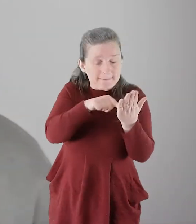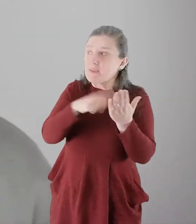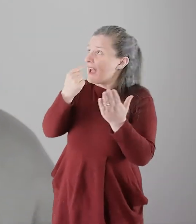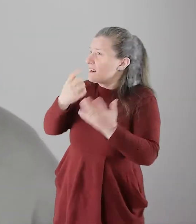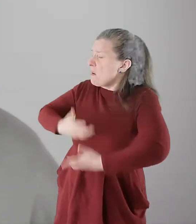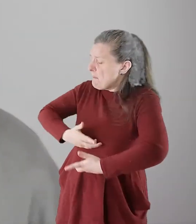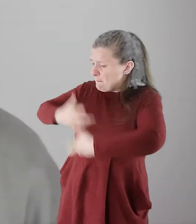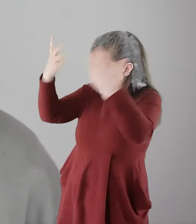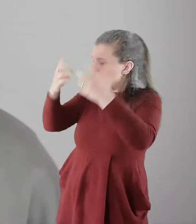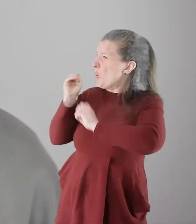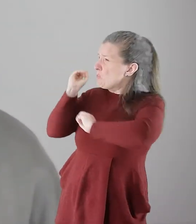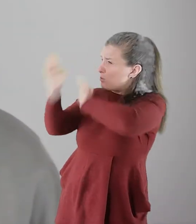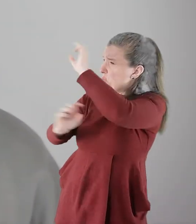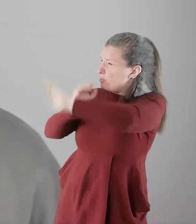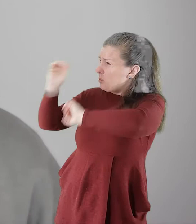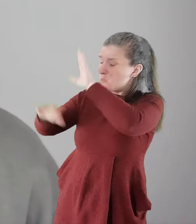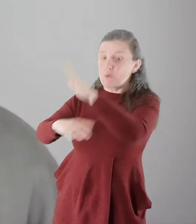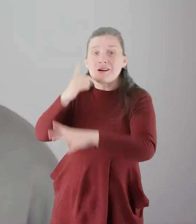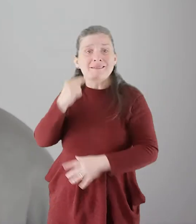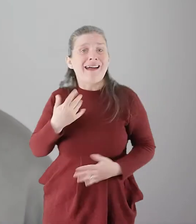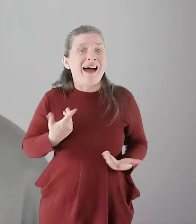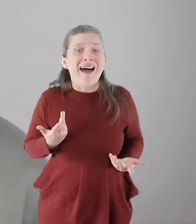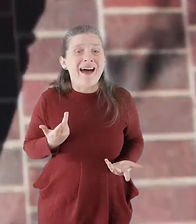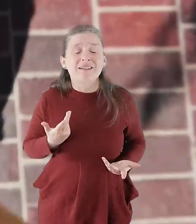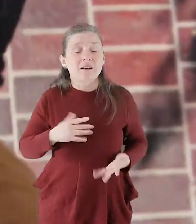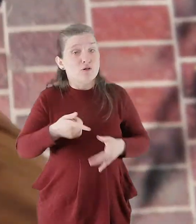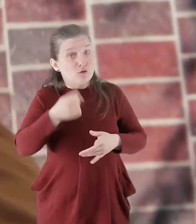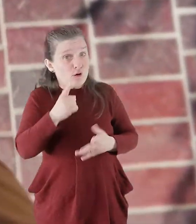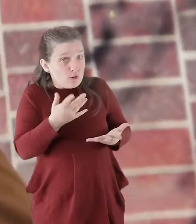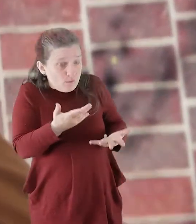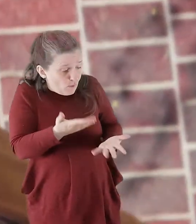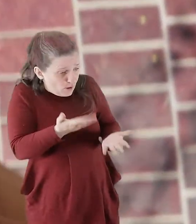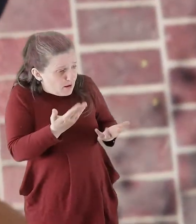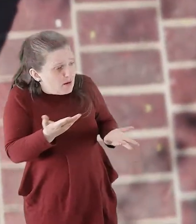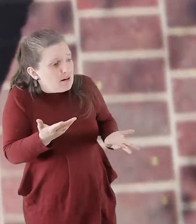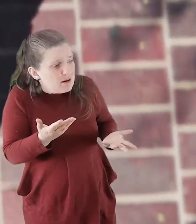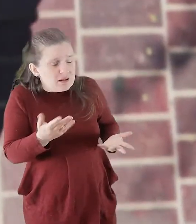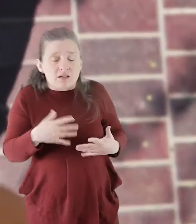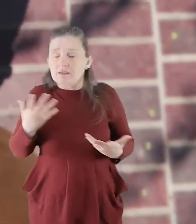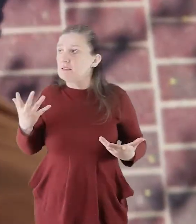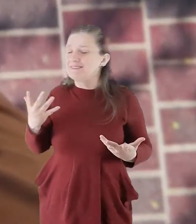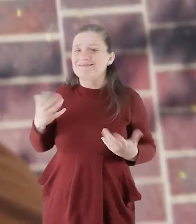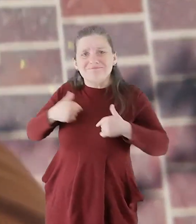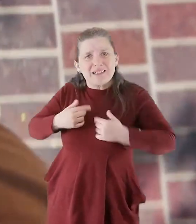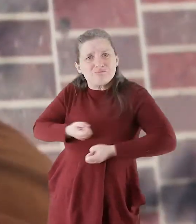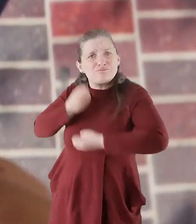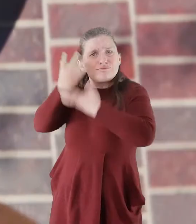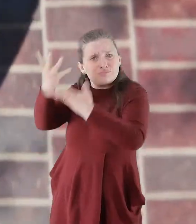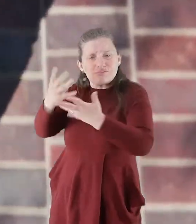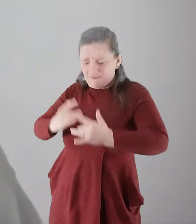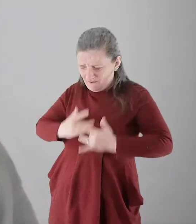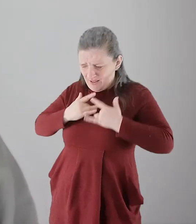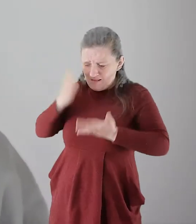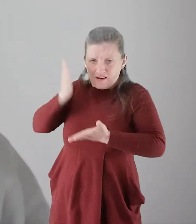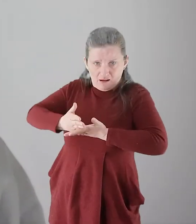my real prayers, my real anger and my real doubt. So that was the start of me really praying and telling God what I was truly